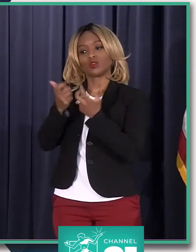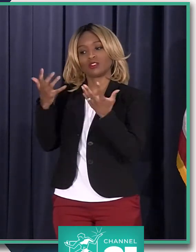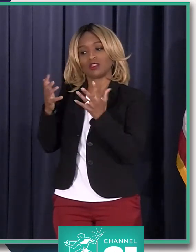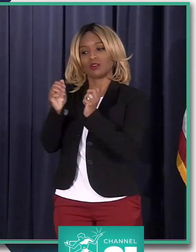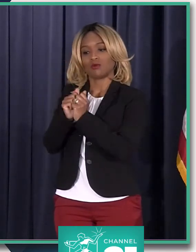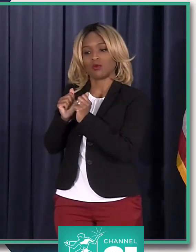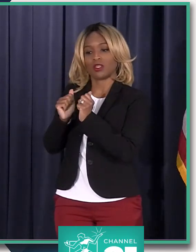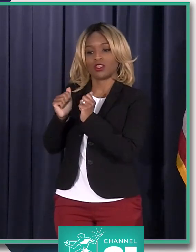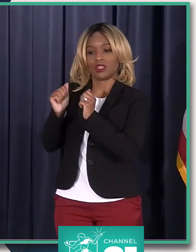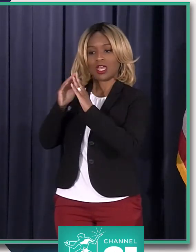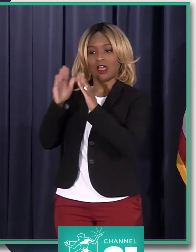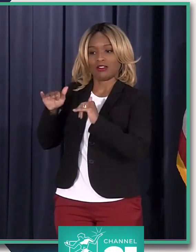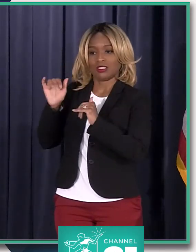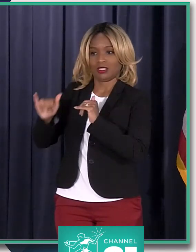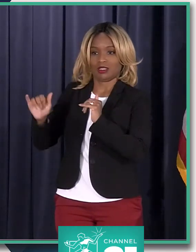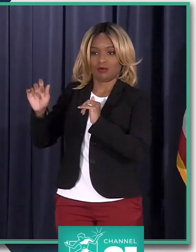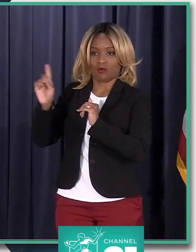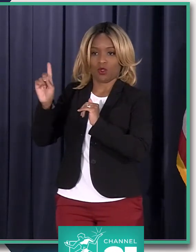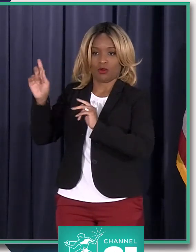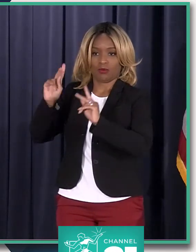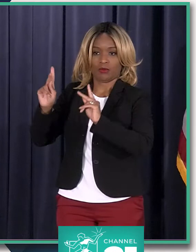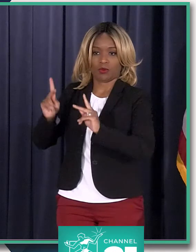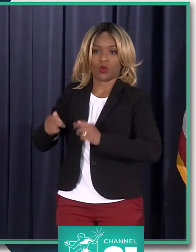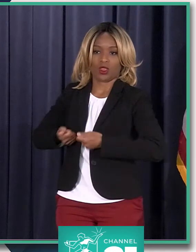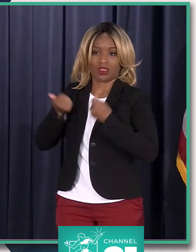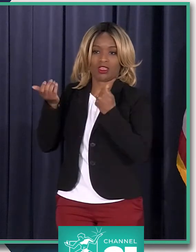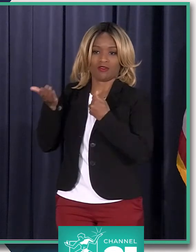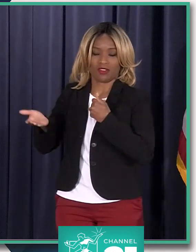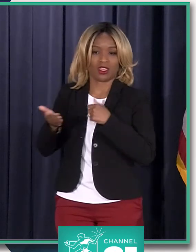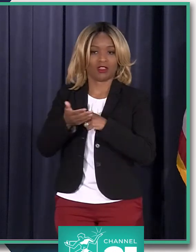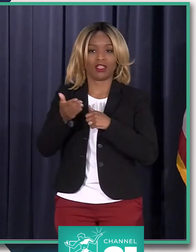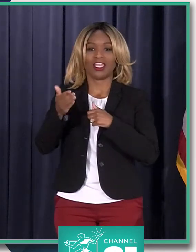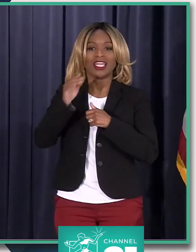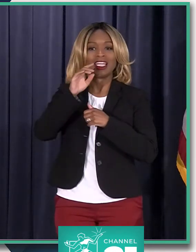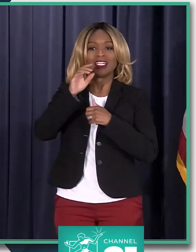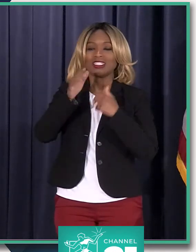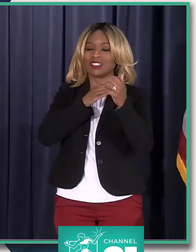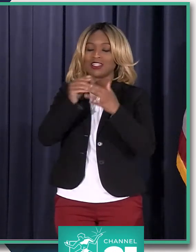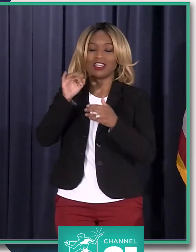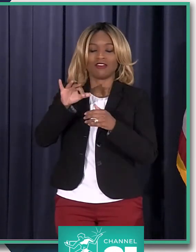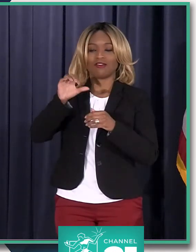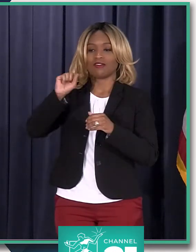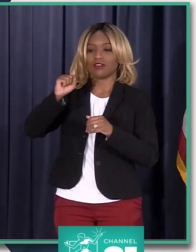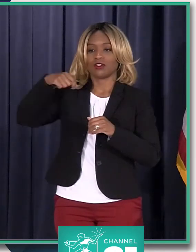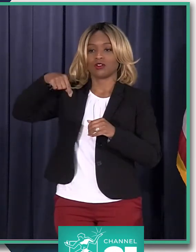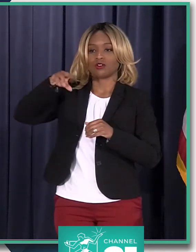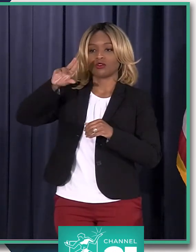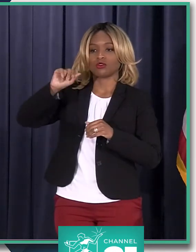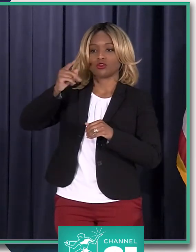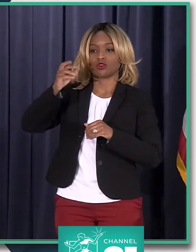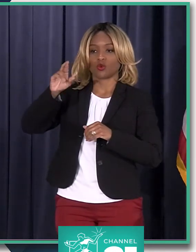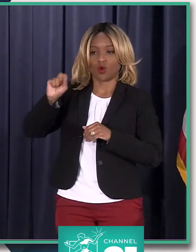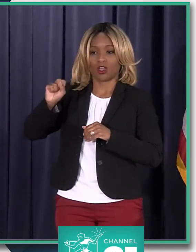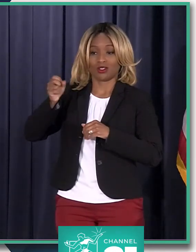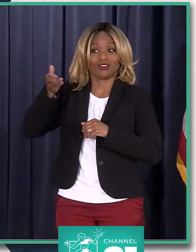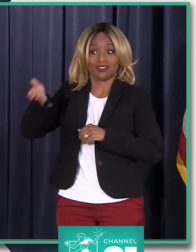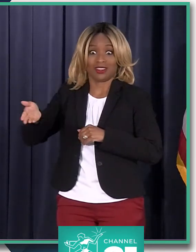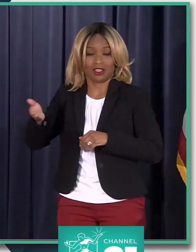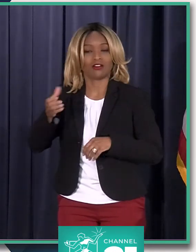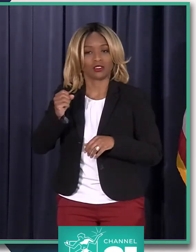displacing people, particularly in the middle of COVID, even if they're squatters. But if nobody's there, we'll move on that. So thank